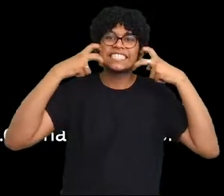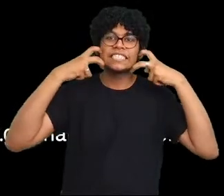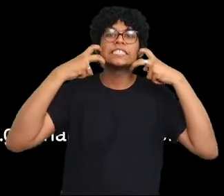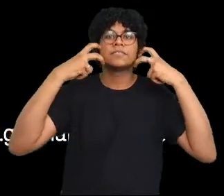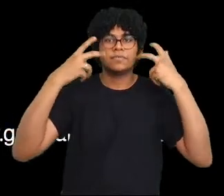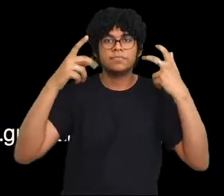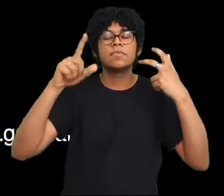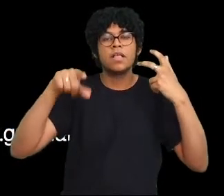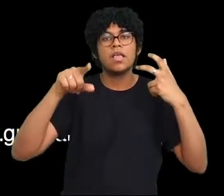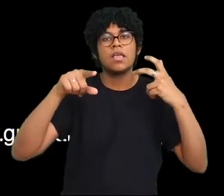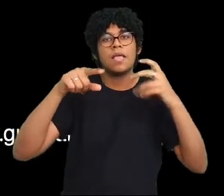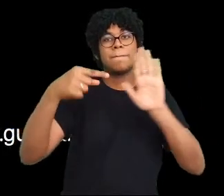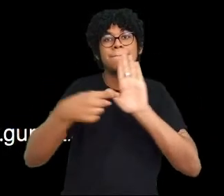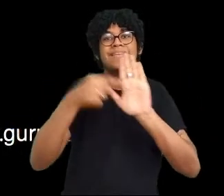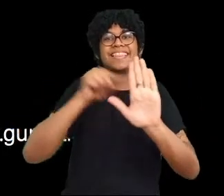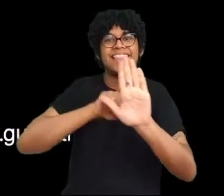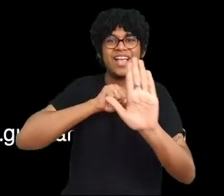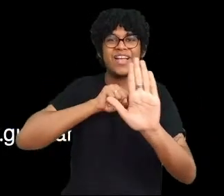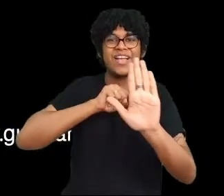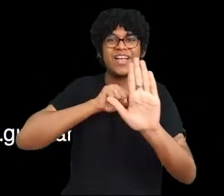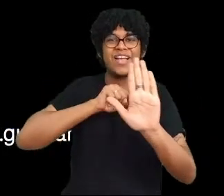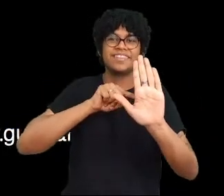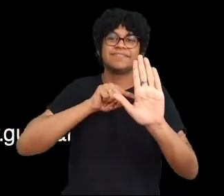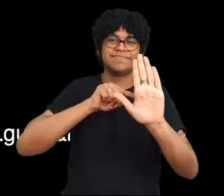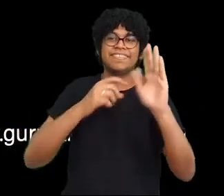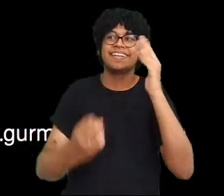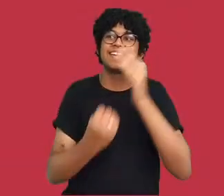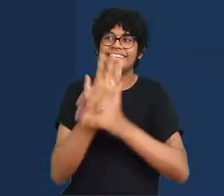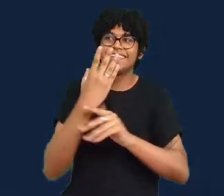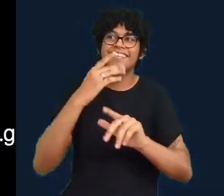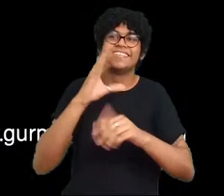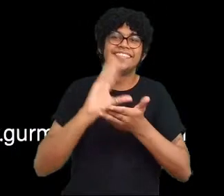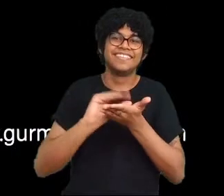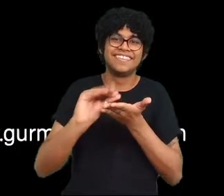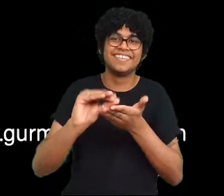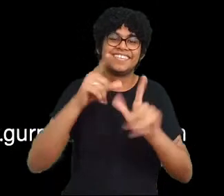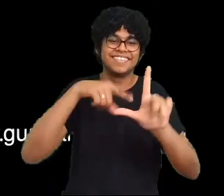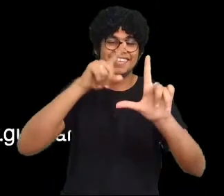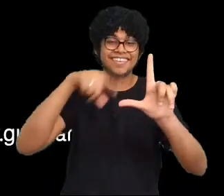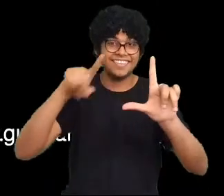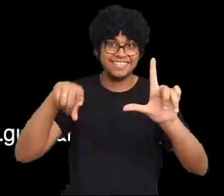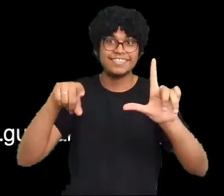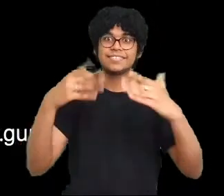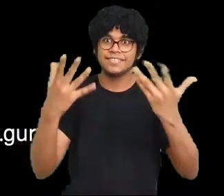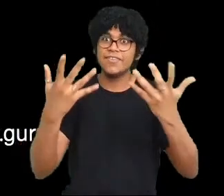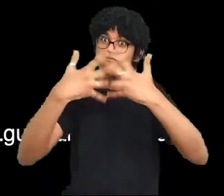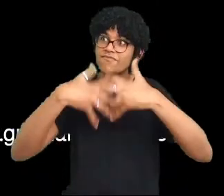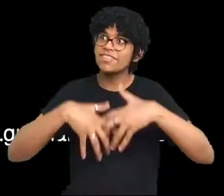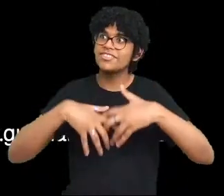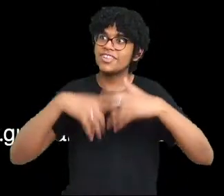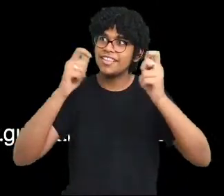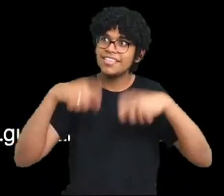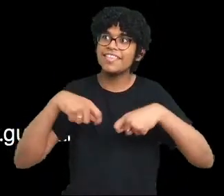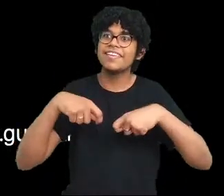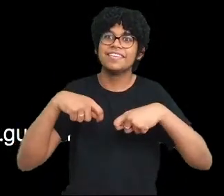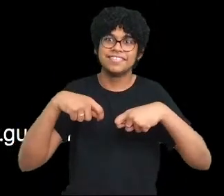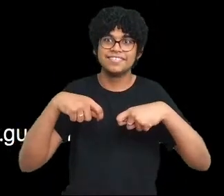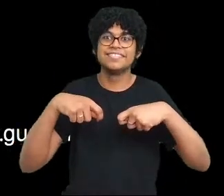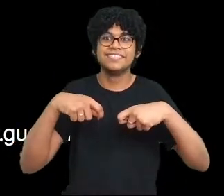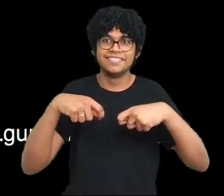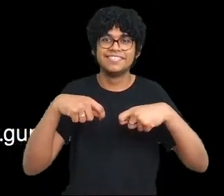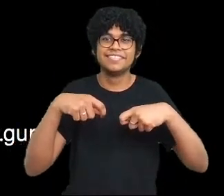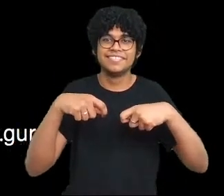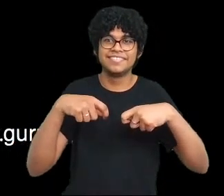that does wonders on a platform like Instagram. Then, of course, there's Twitter. So Twitter has